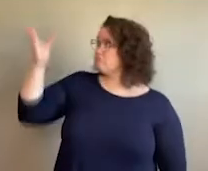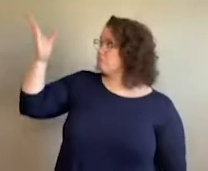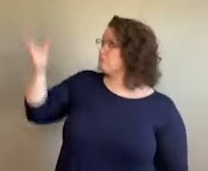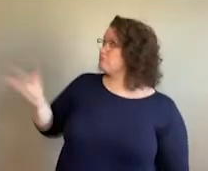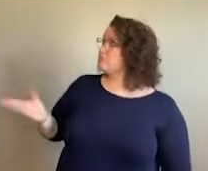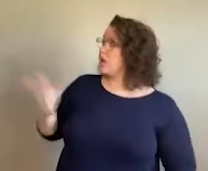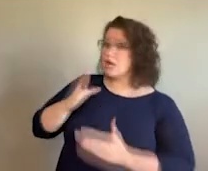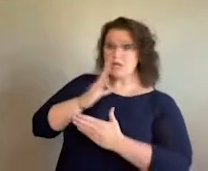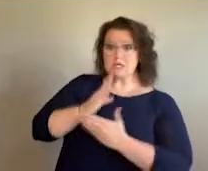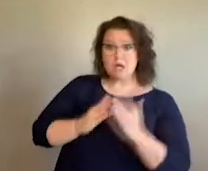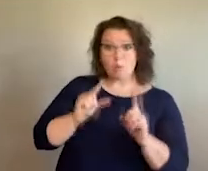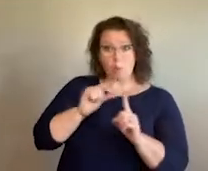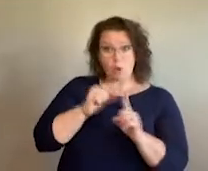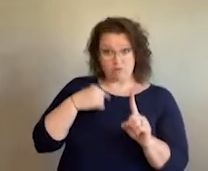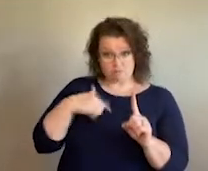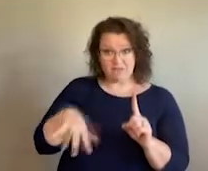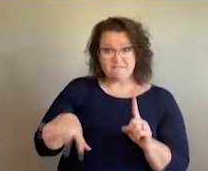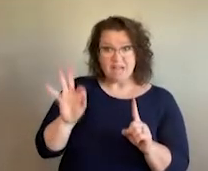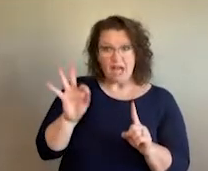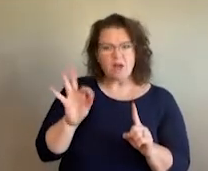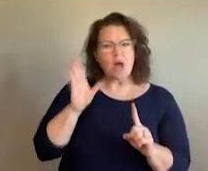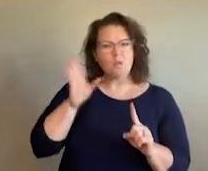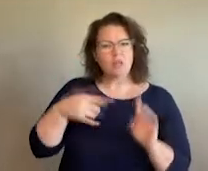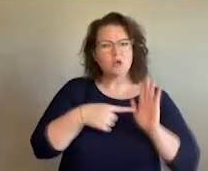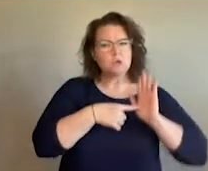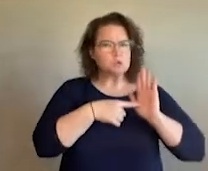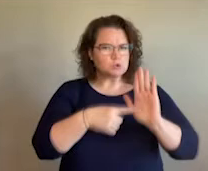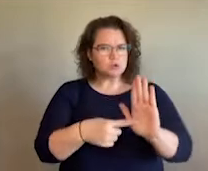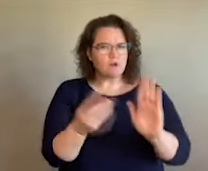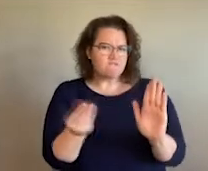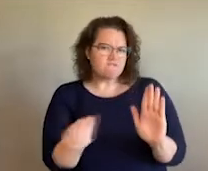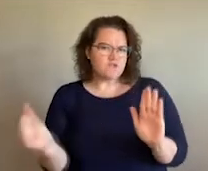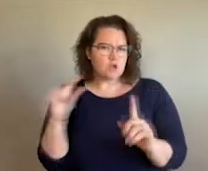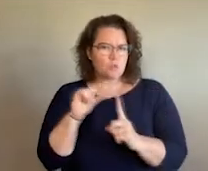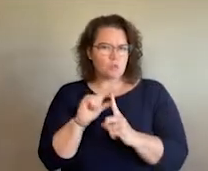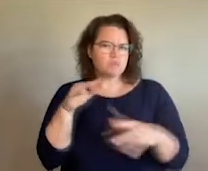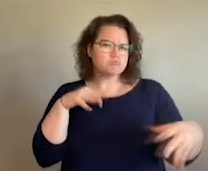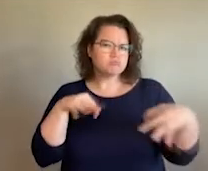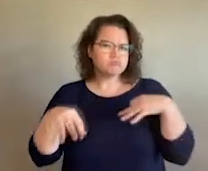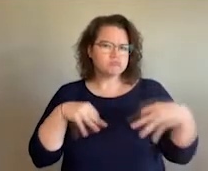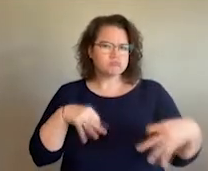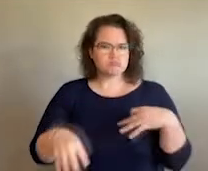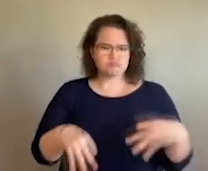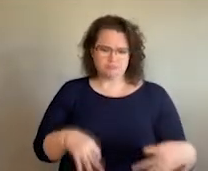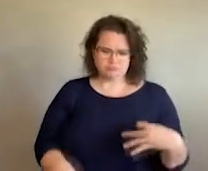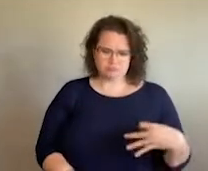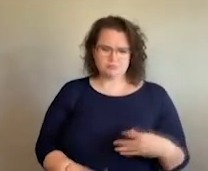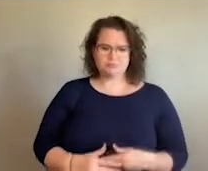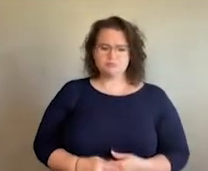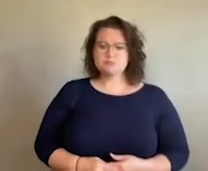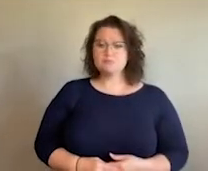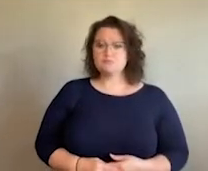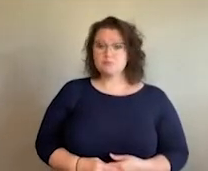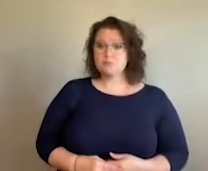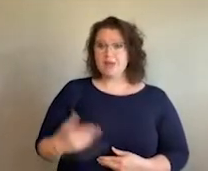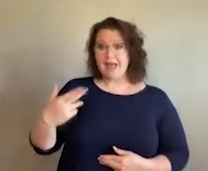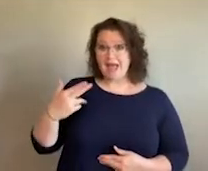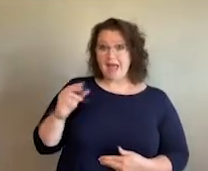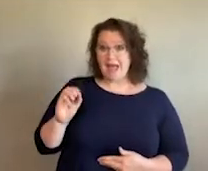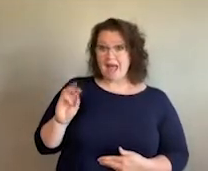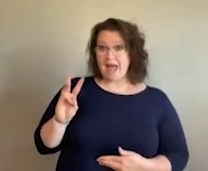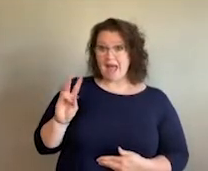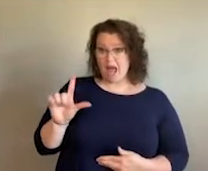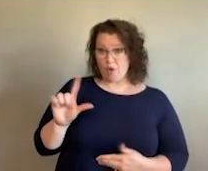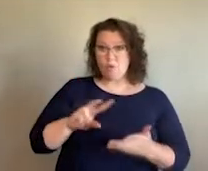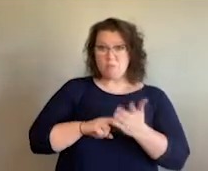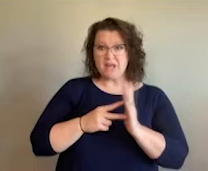I found while I was researching, and I'm going to point out just a few of them to you. So a lot of times we think that wolves howl.